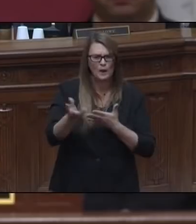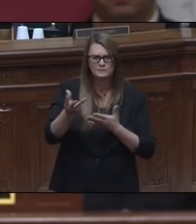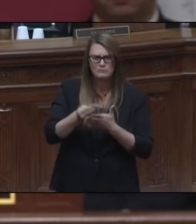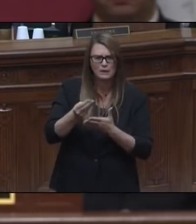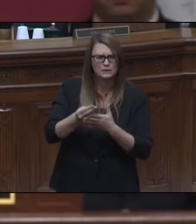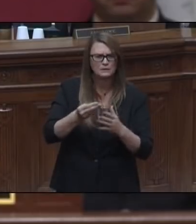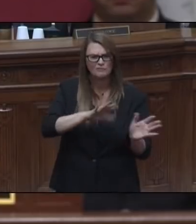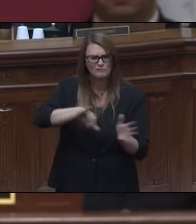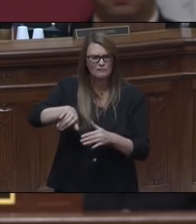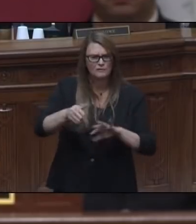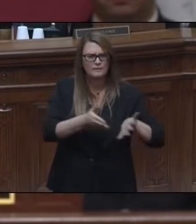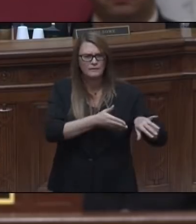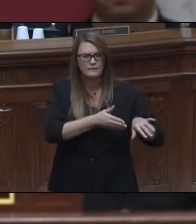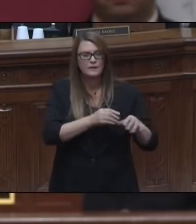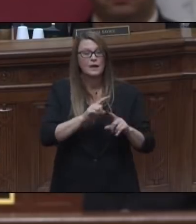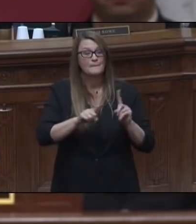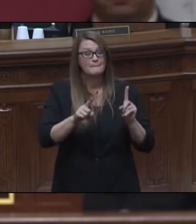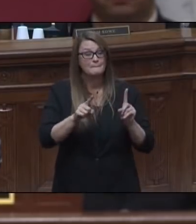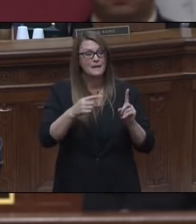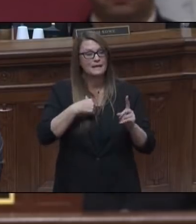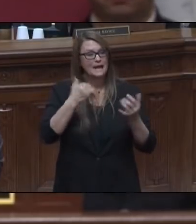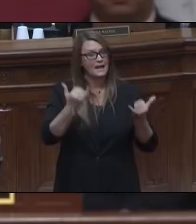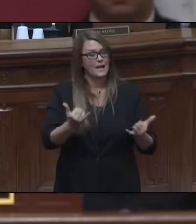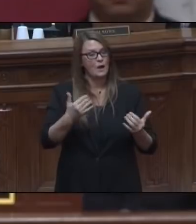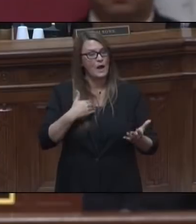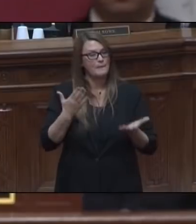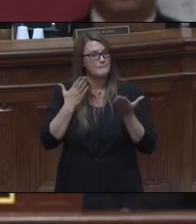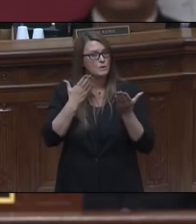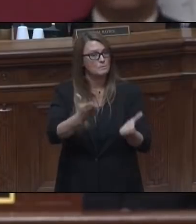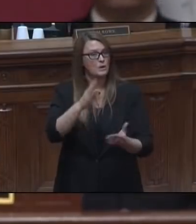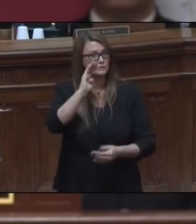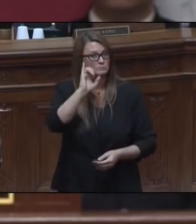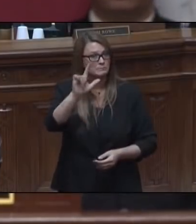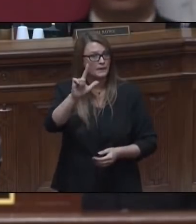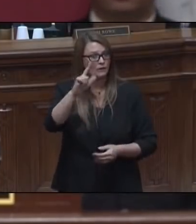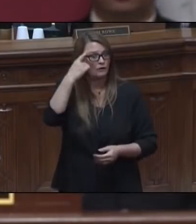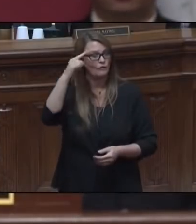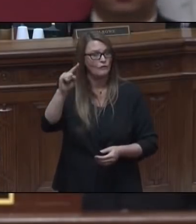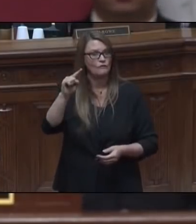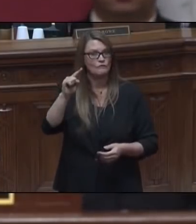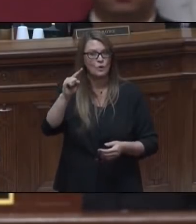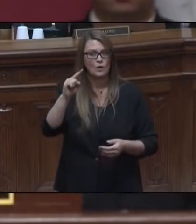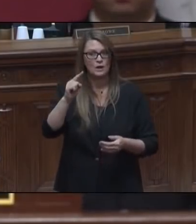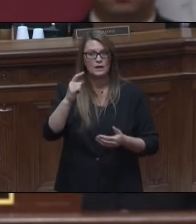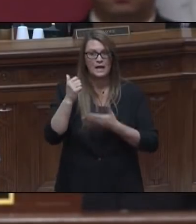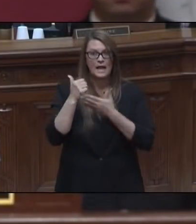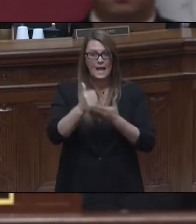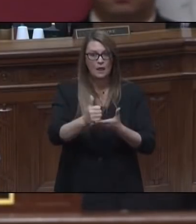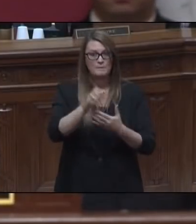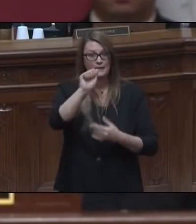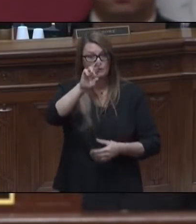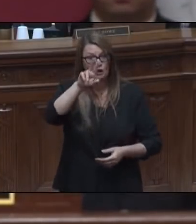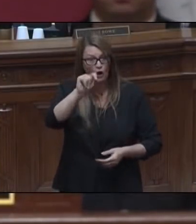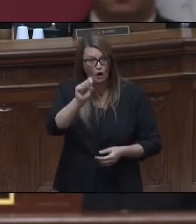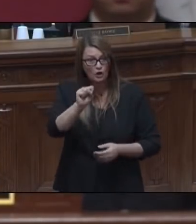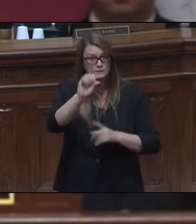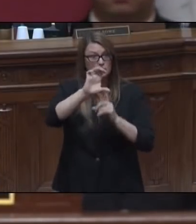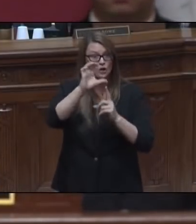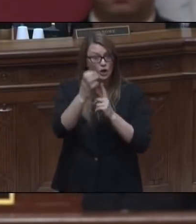do. You know, I am proposing bills to further streamline our Department of Arts, Culture, and